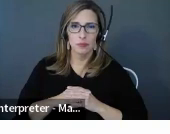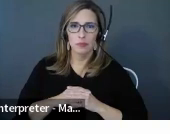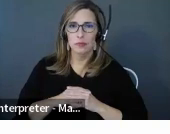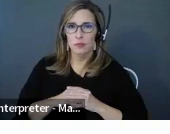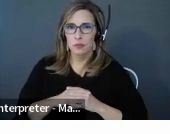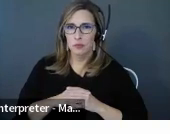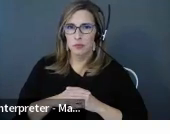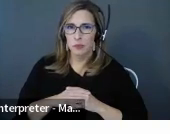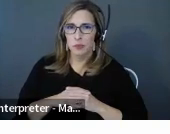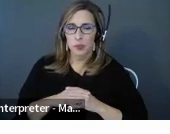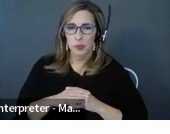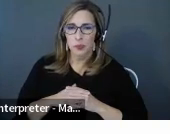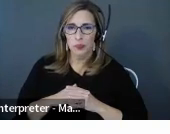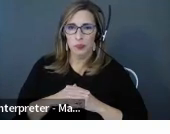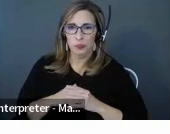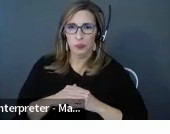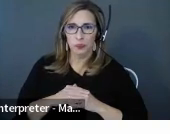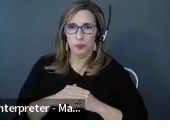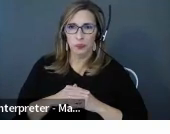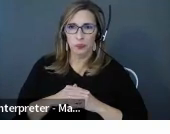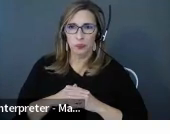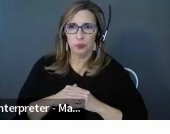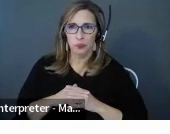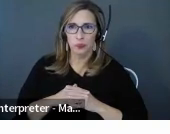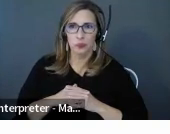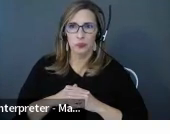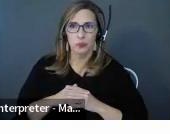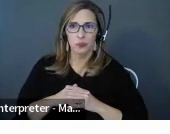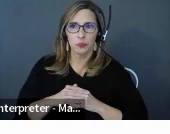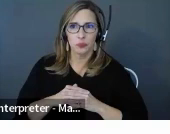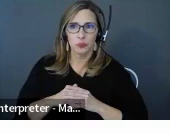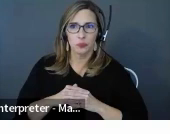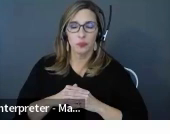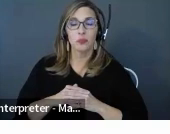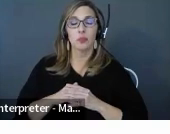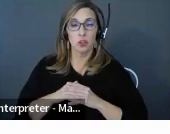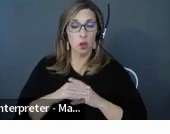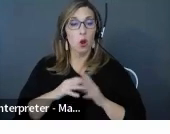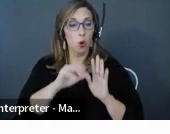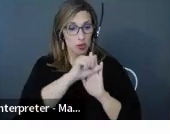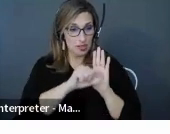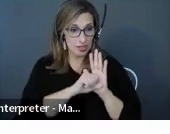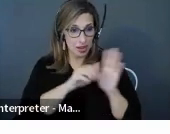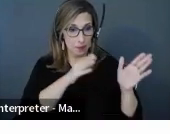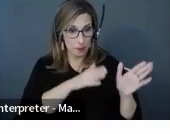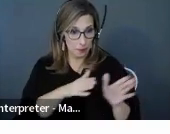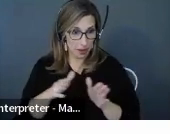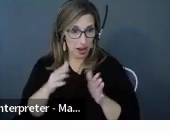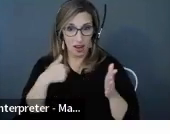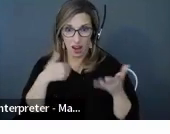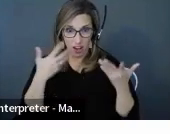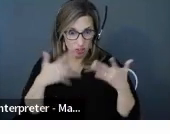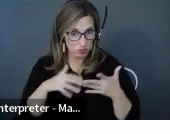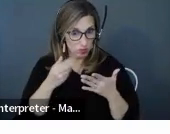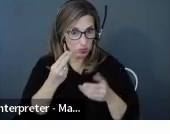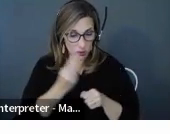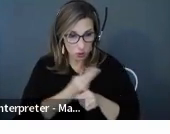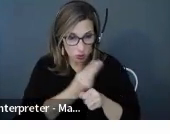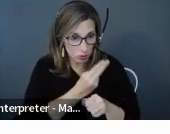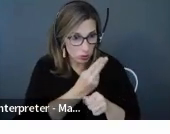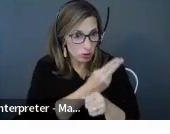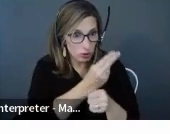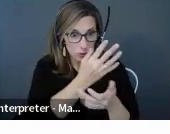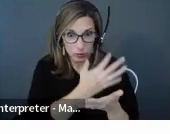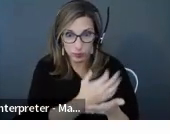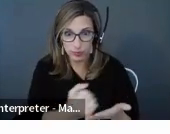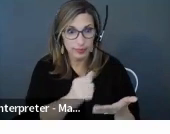Okay, so when state plan services are exhausted, a person can access a service through the CSW